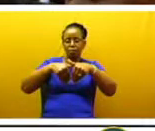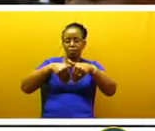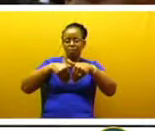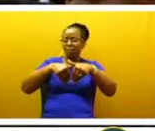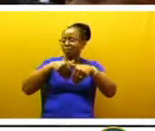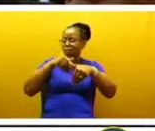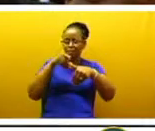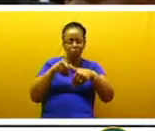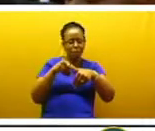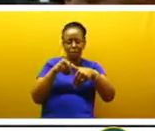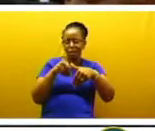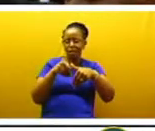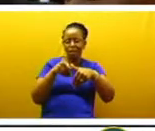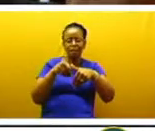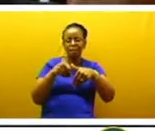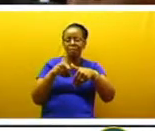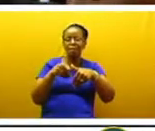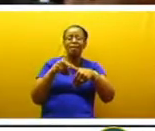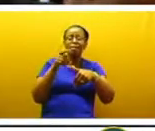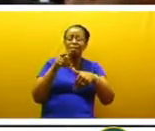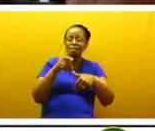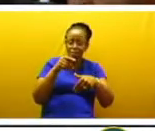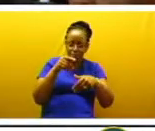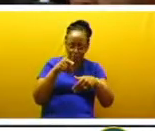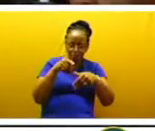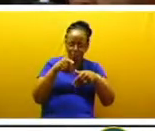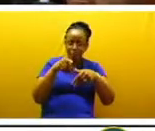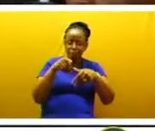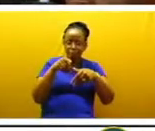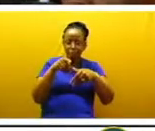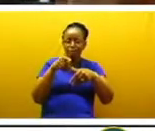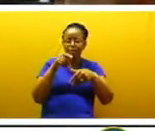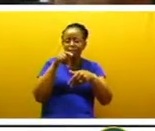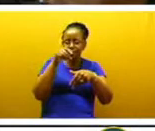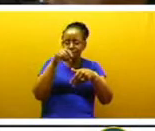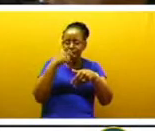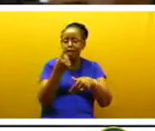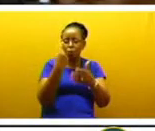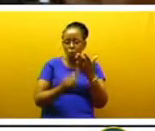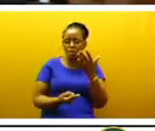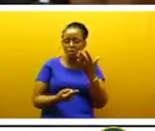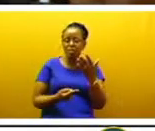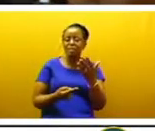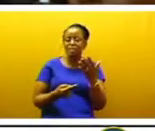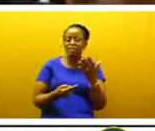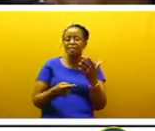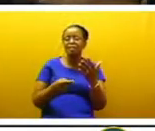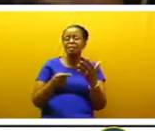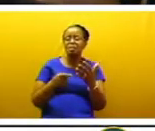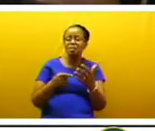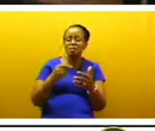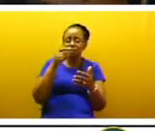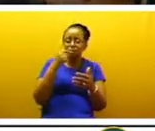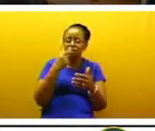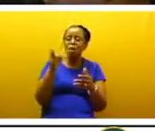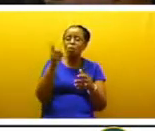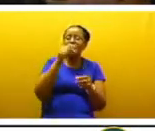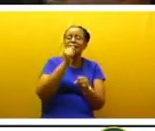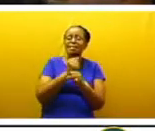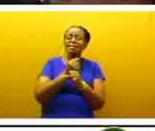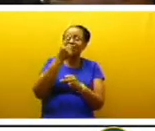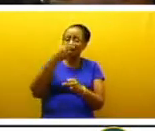shamefacedly, without remorse, saying we did right when we were doing